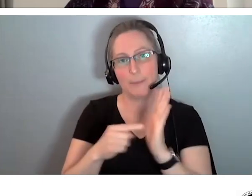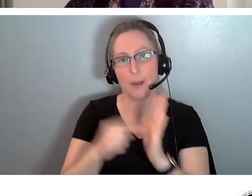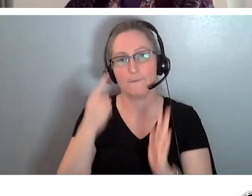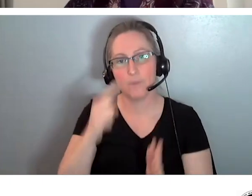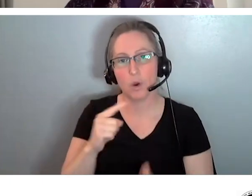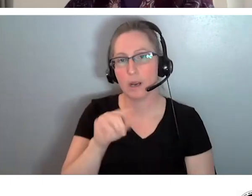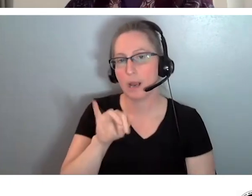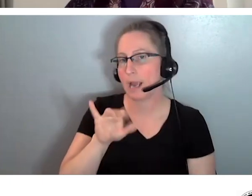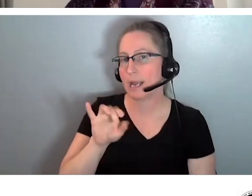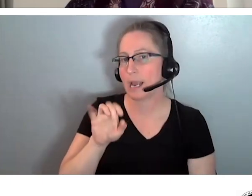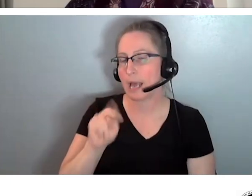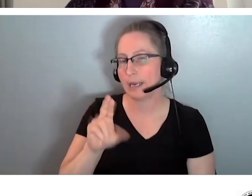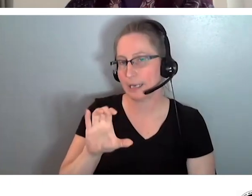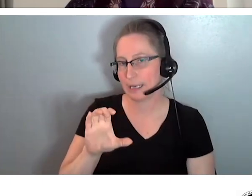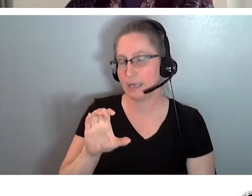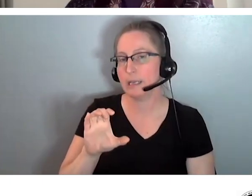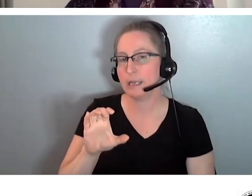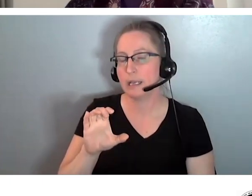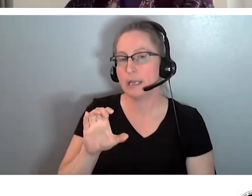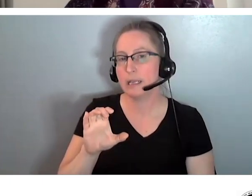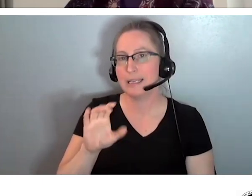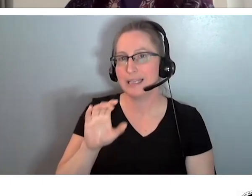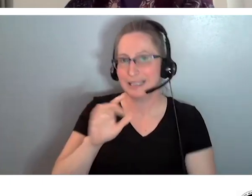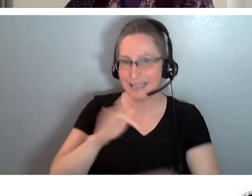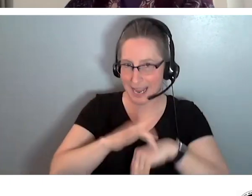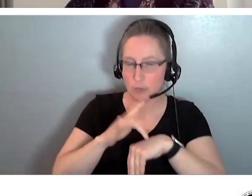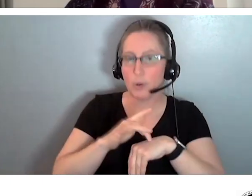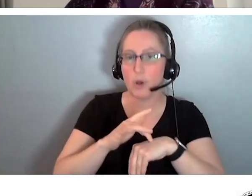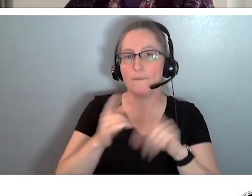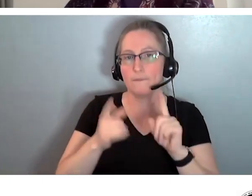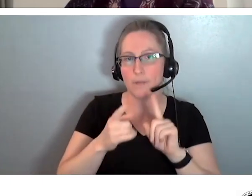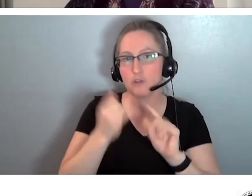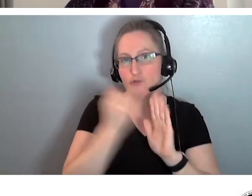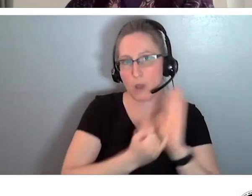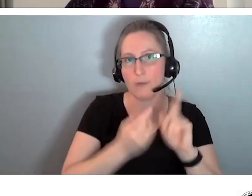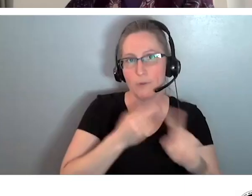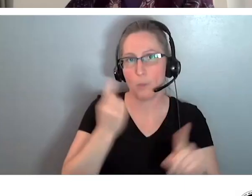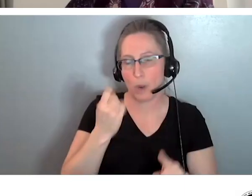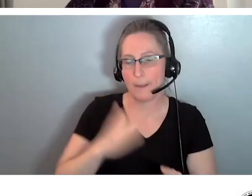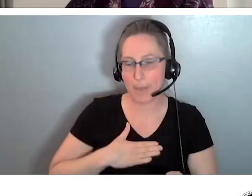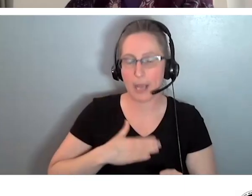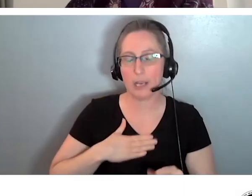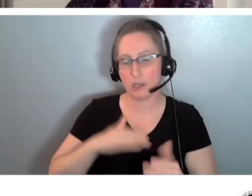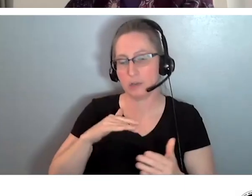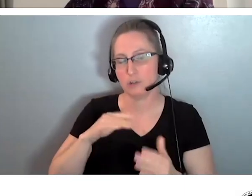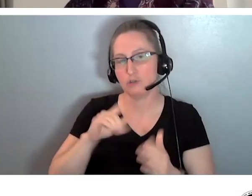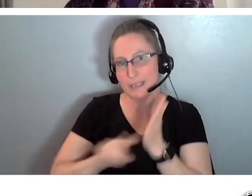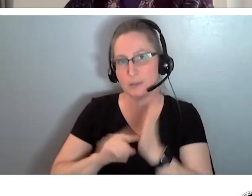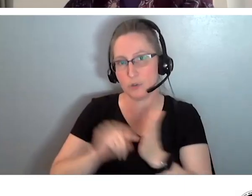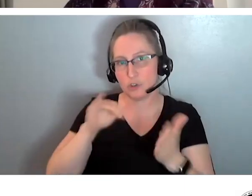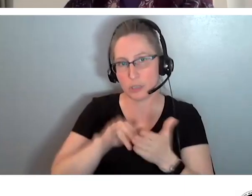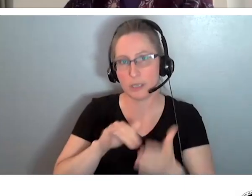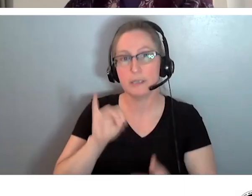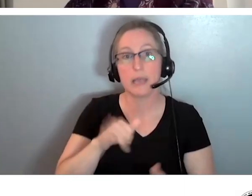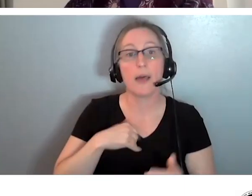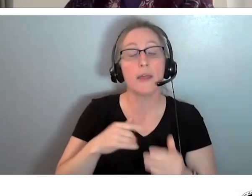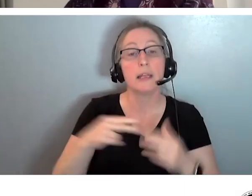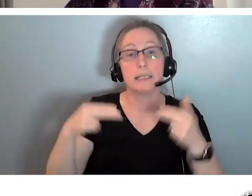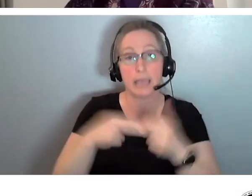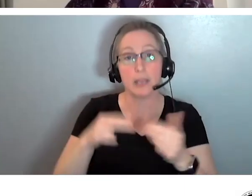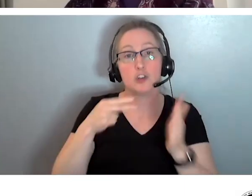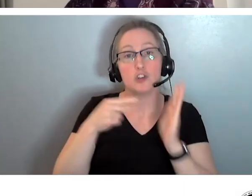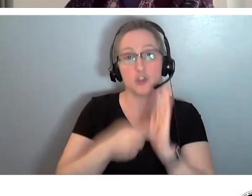an iconic tangible representation that was drawn from one of my research studies. So the slide